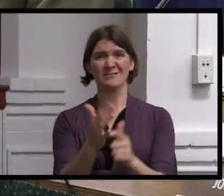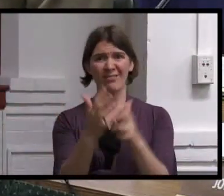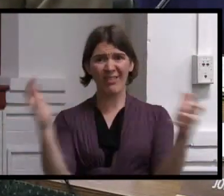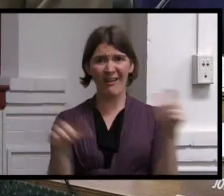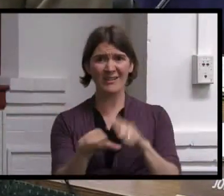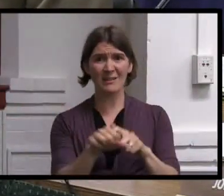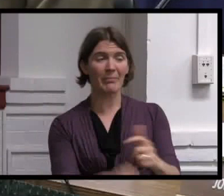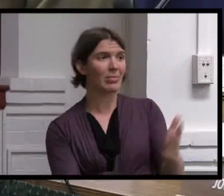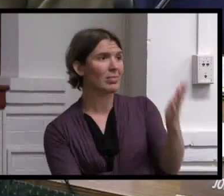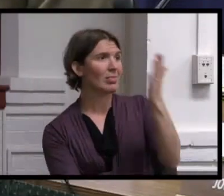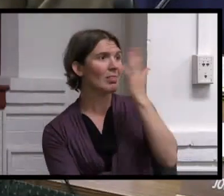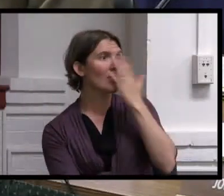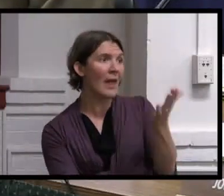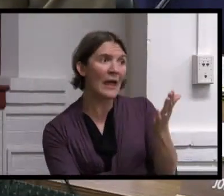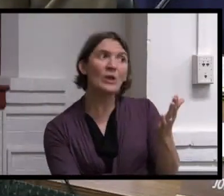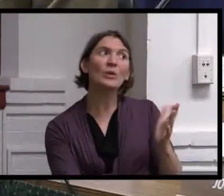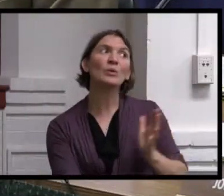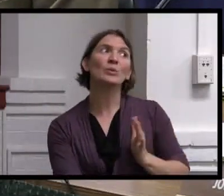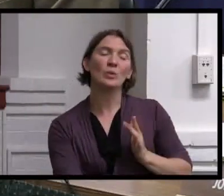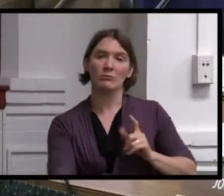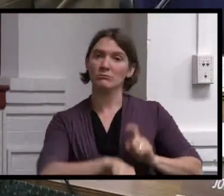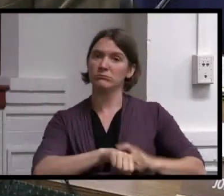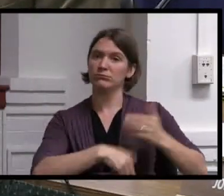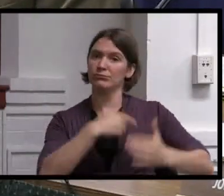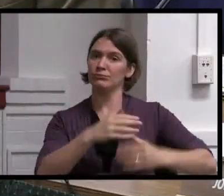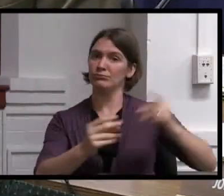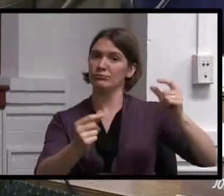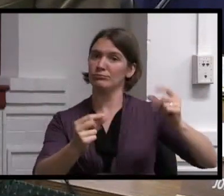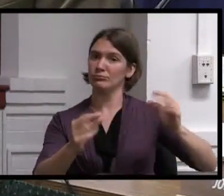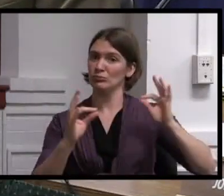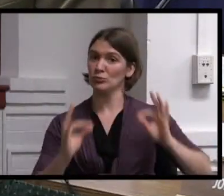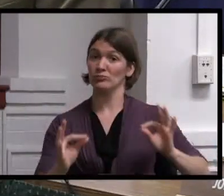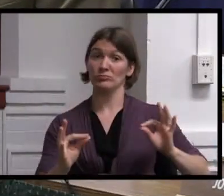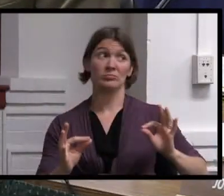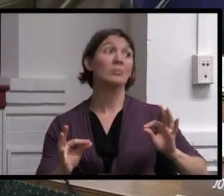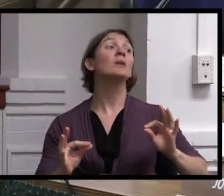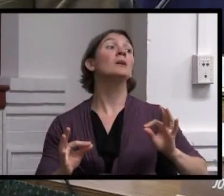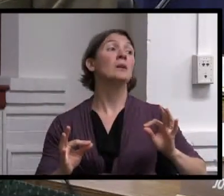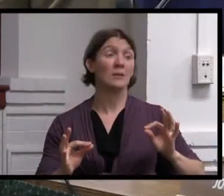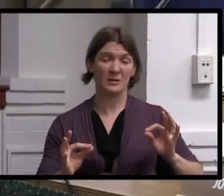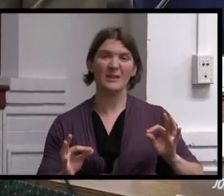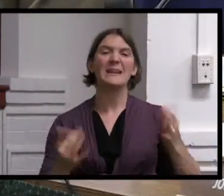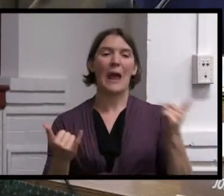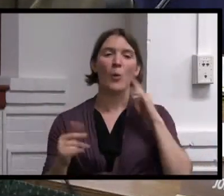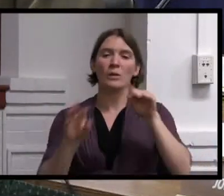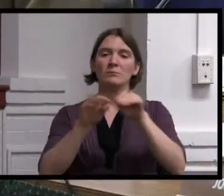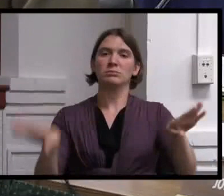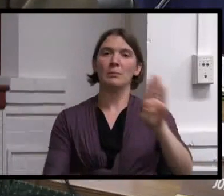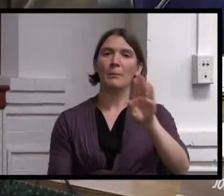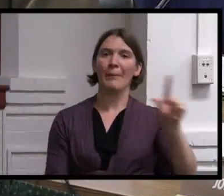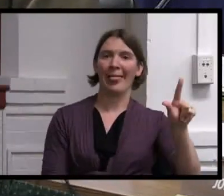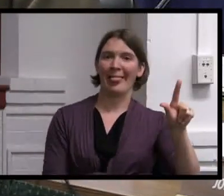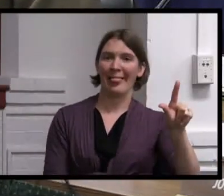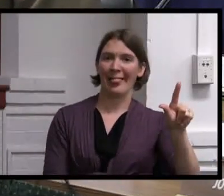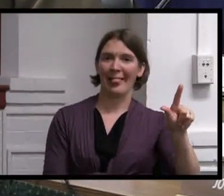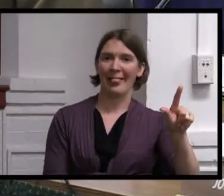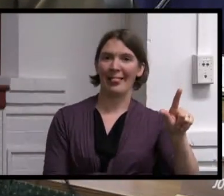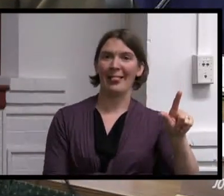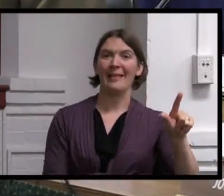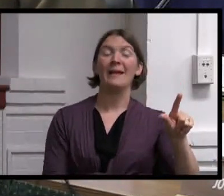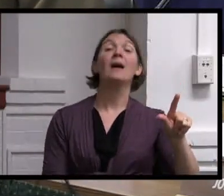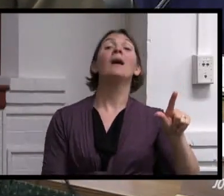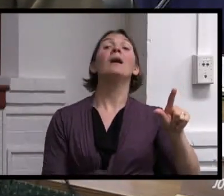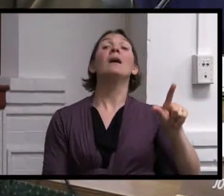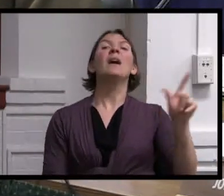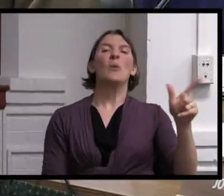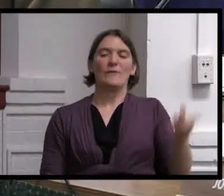adjustments necessary got done in a timely manner so that you could be approving the tax rate tonight and bills can go out. Now it becomes the handoff occurs